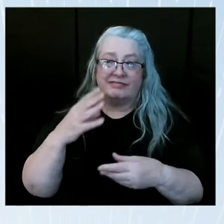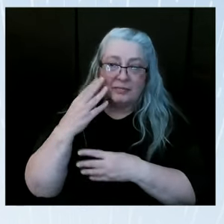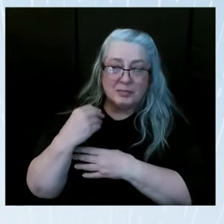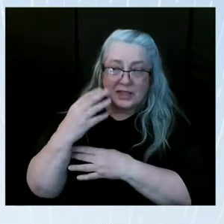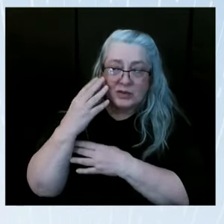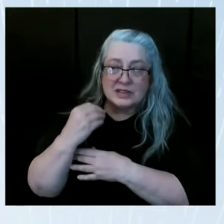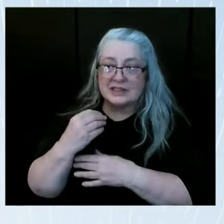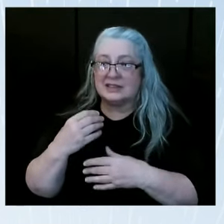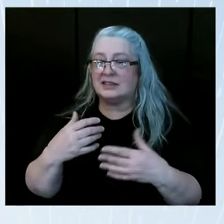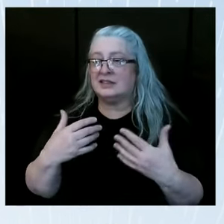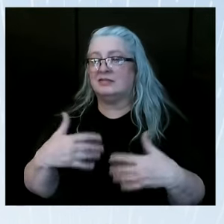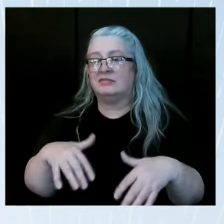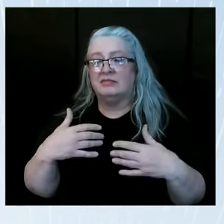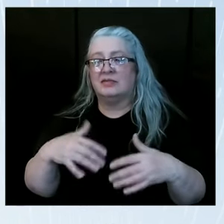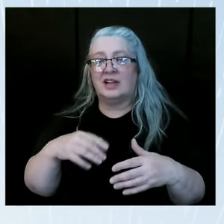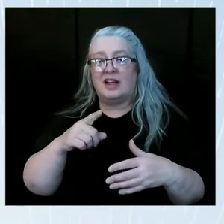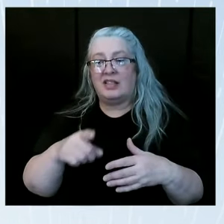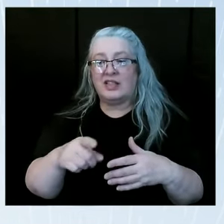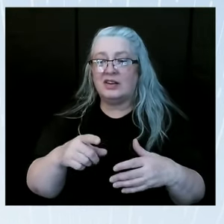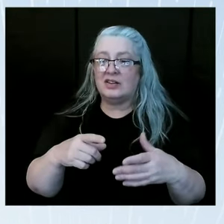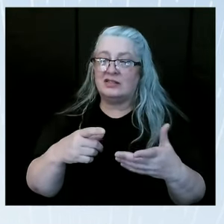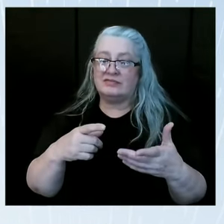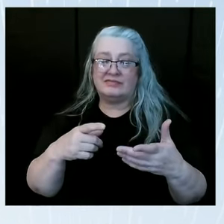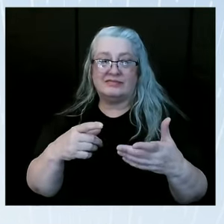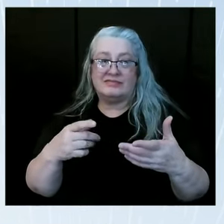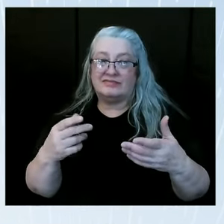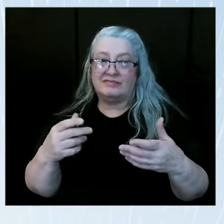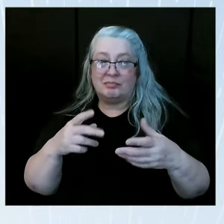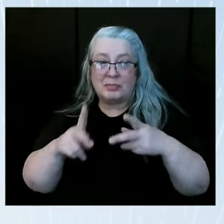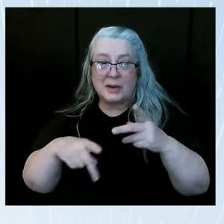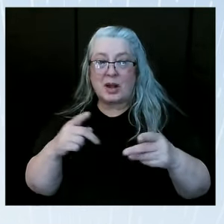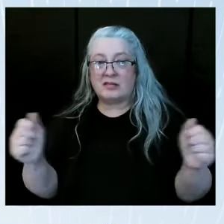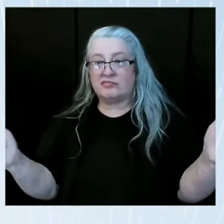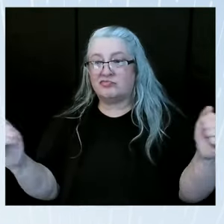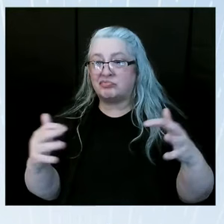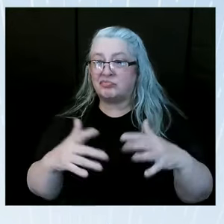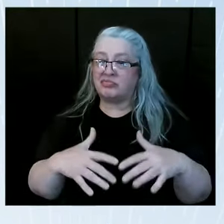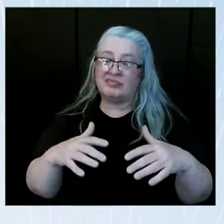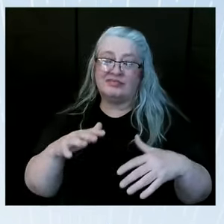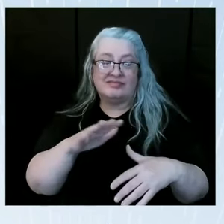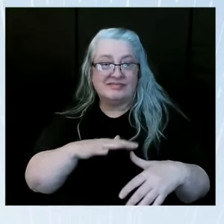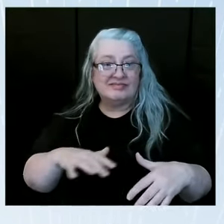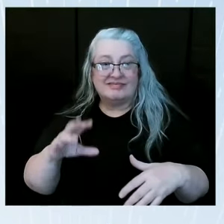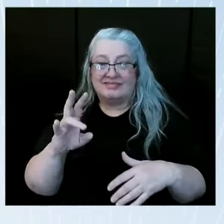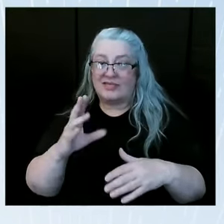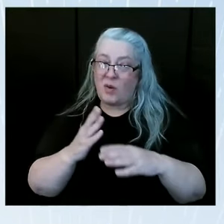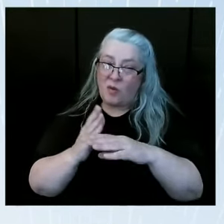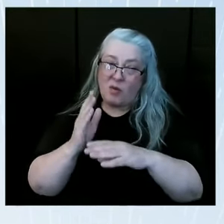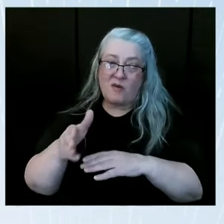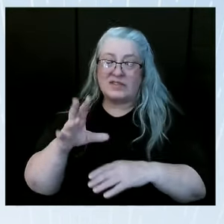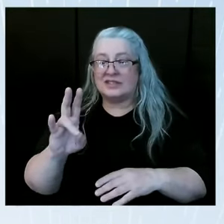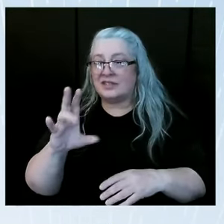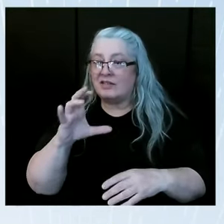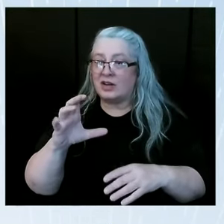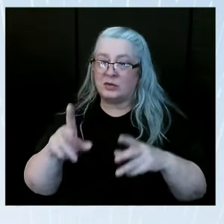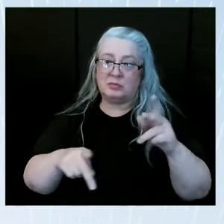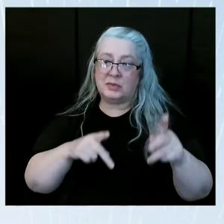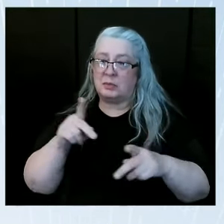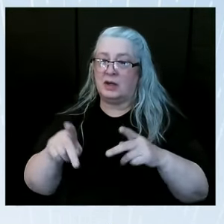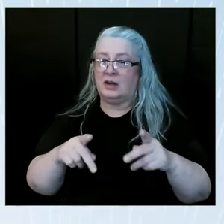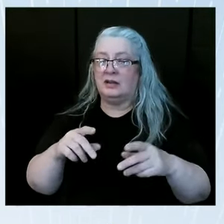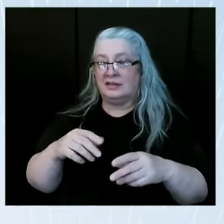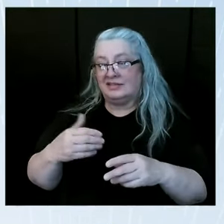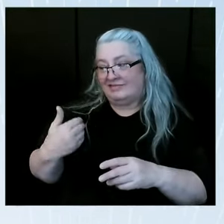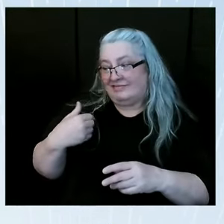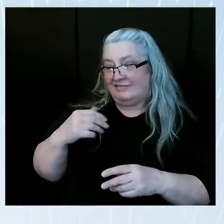that we hosted. A second in this mini-series was in January. We focused on family as anti-trafficking supporters, and once again, we